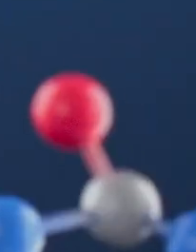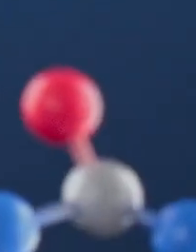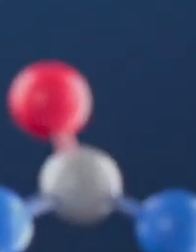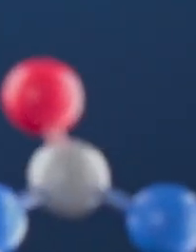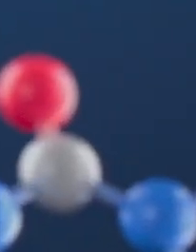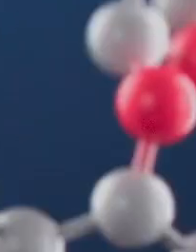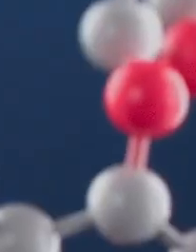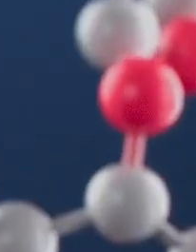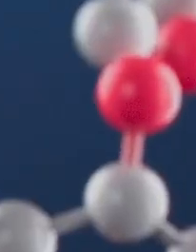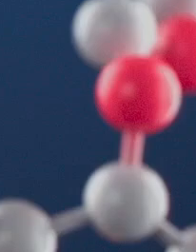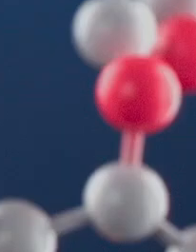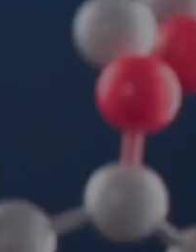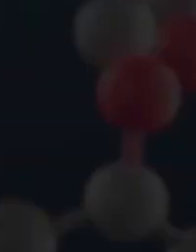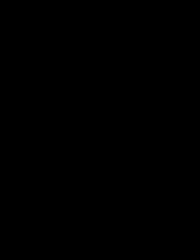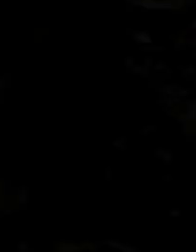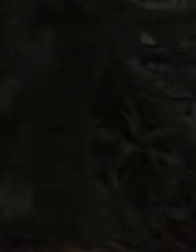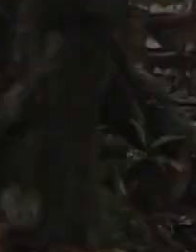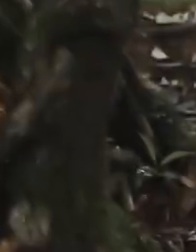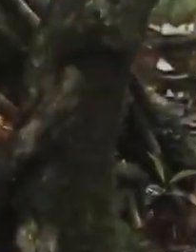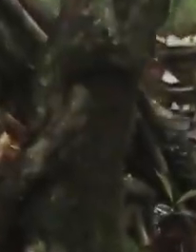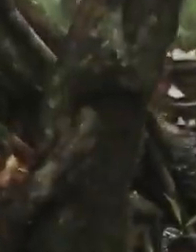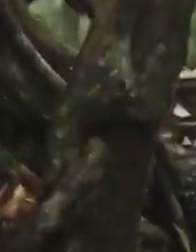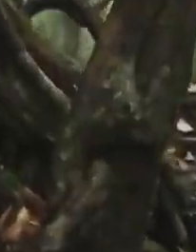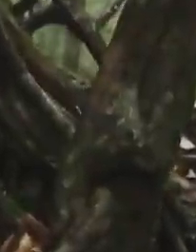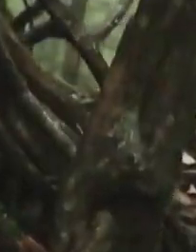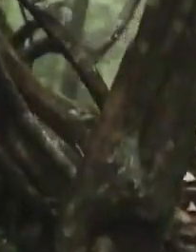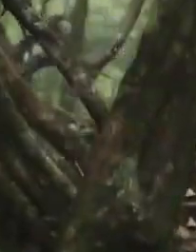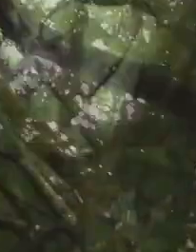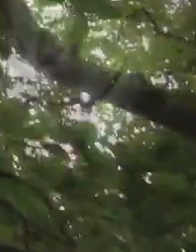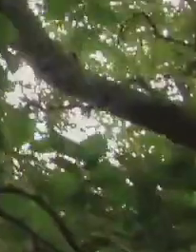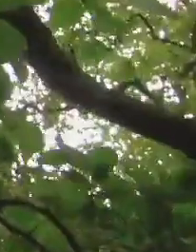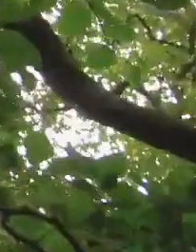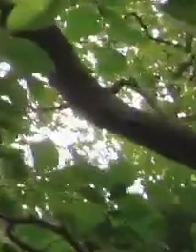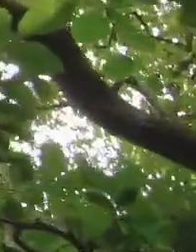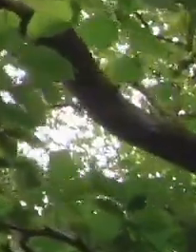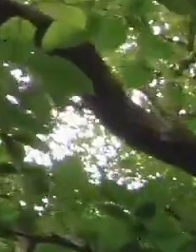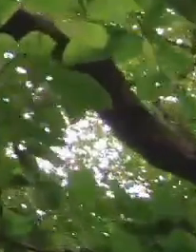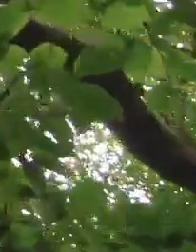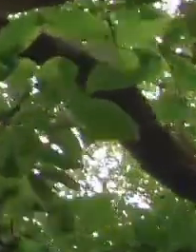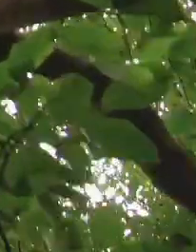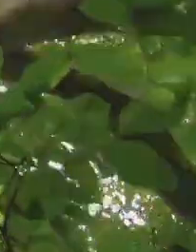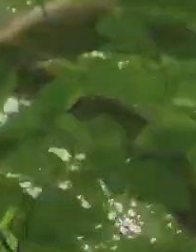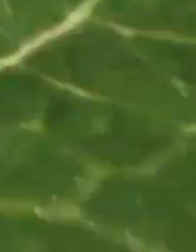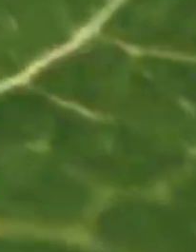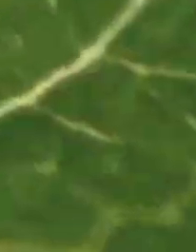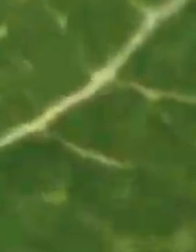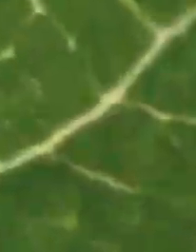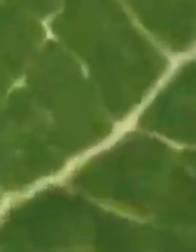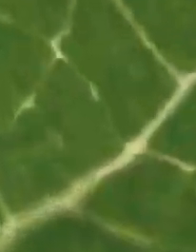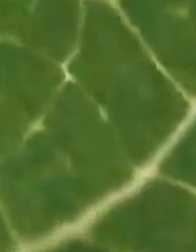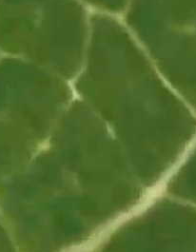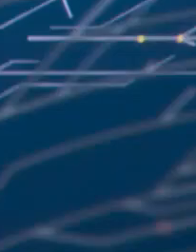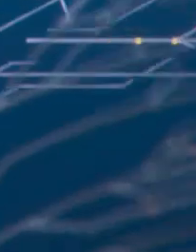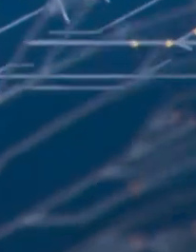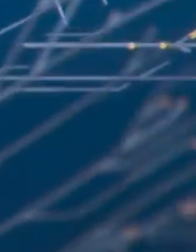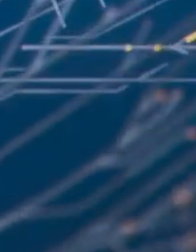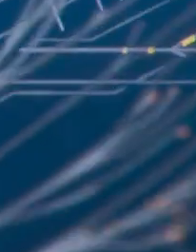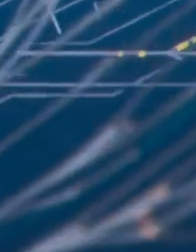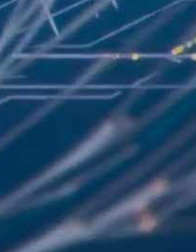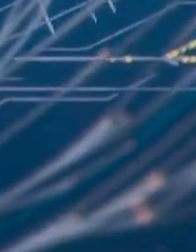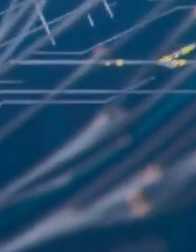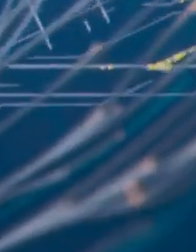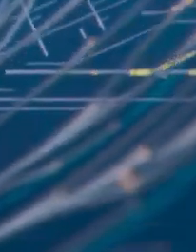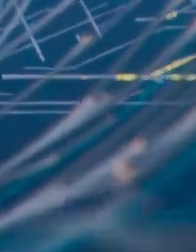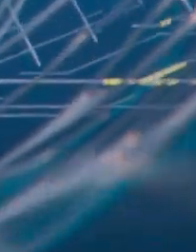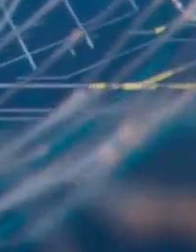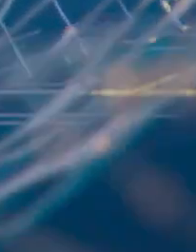design materials and chemicals. With AI, scientists can start to understand the language of nature. And with